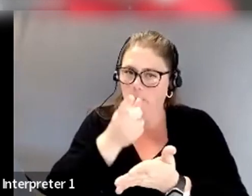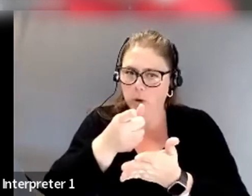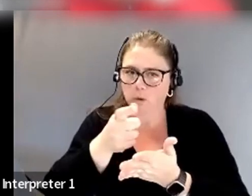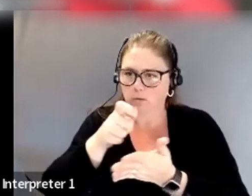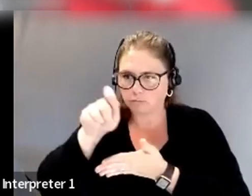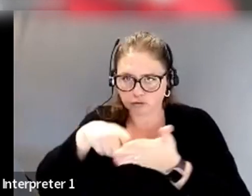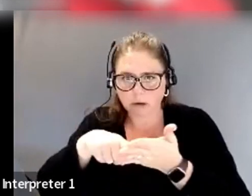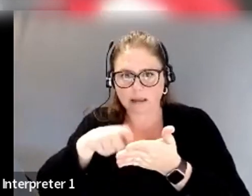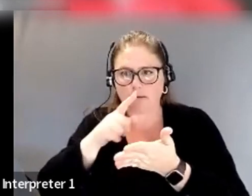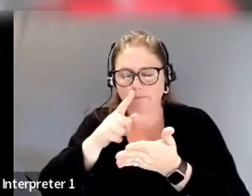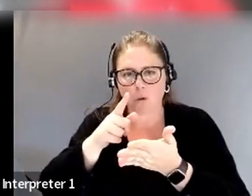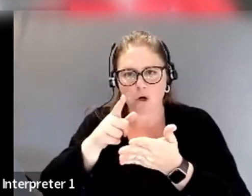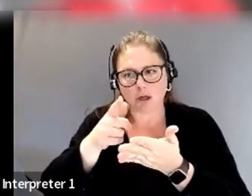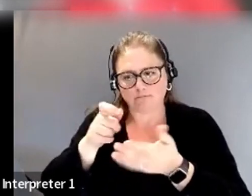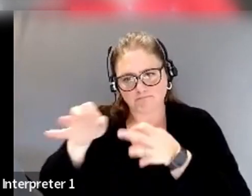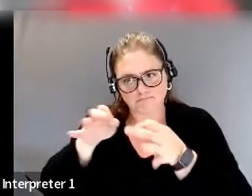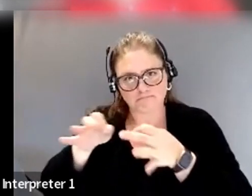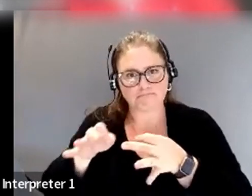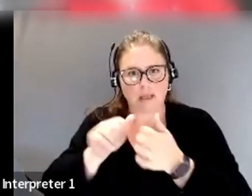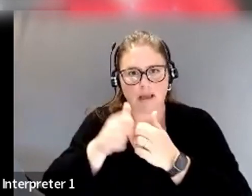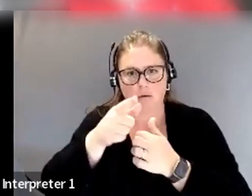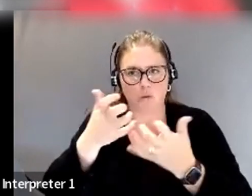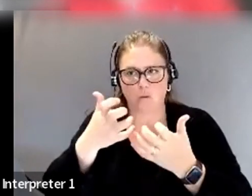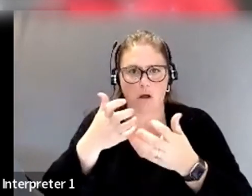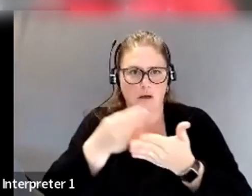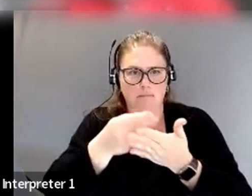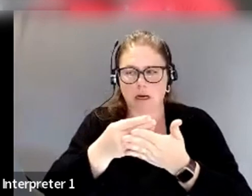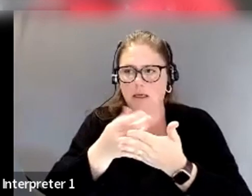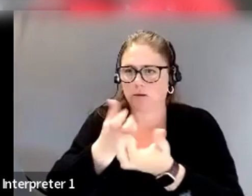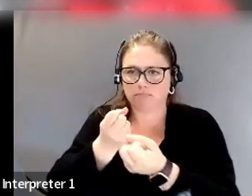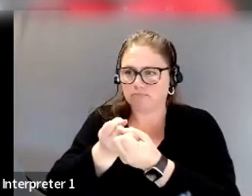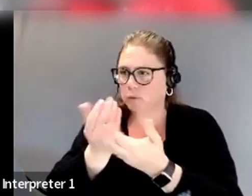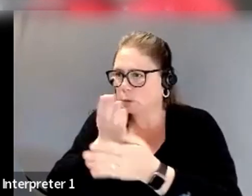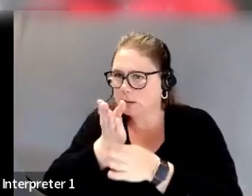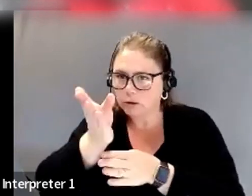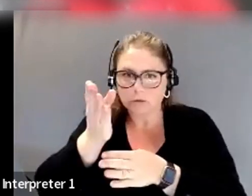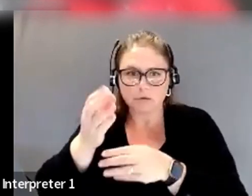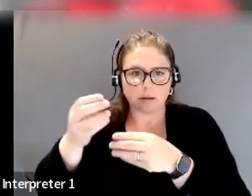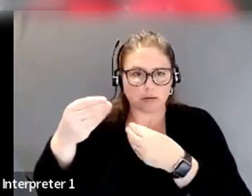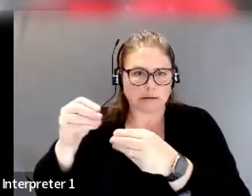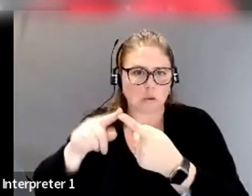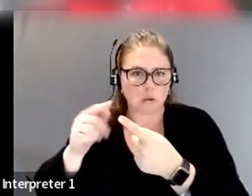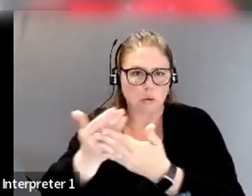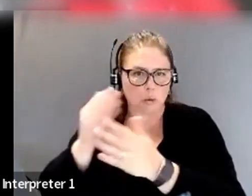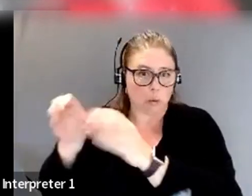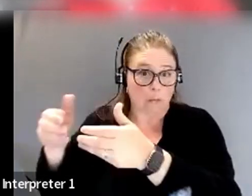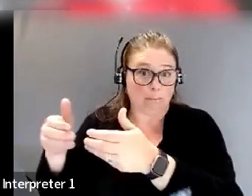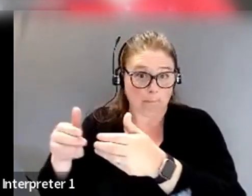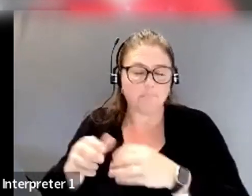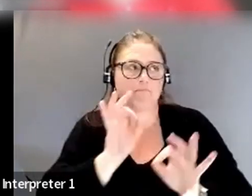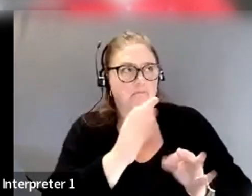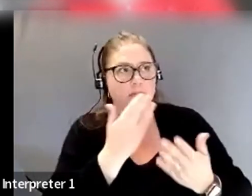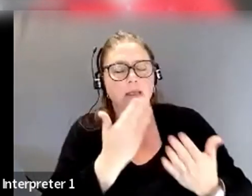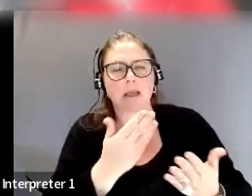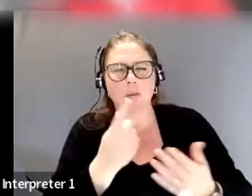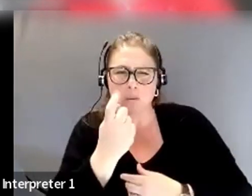demographic or a new industry. Great. Yeah, that answers my question. Thank you. And then lastly, quickly, just when I ask